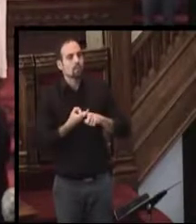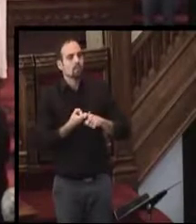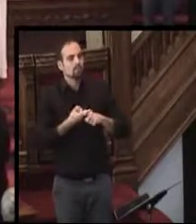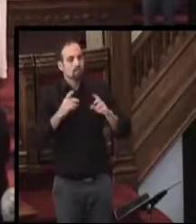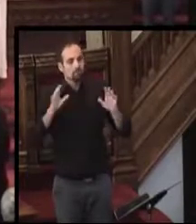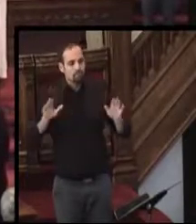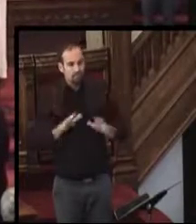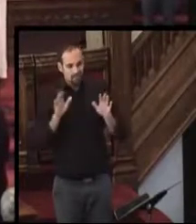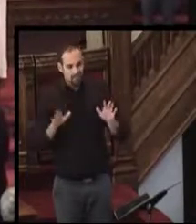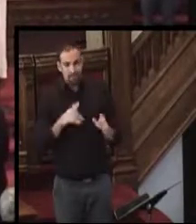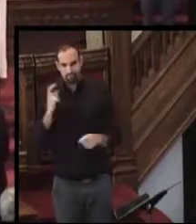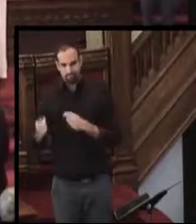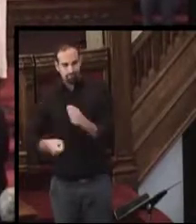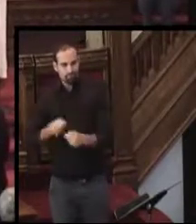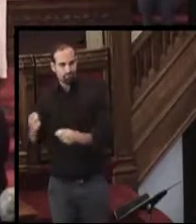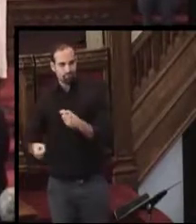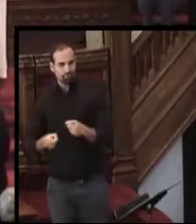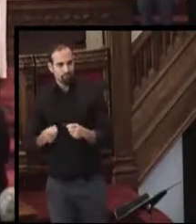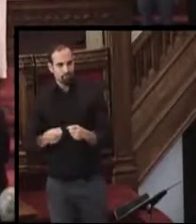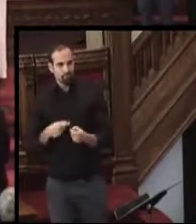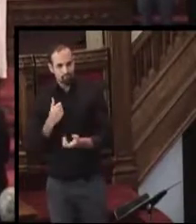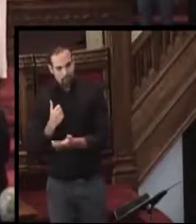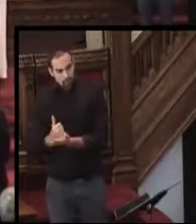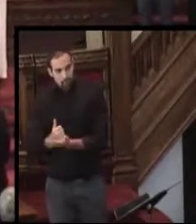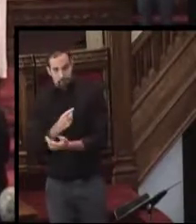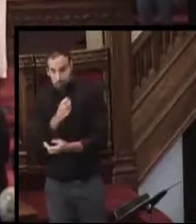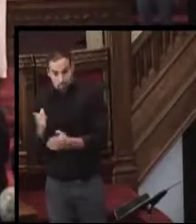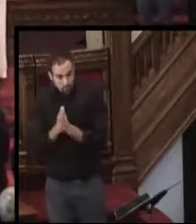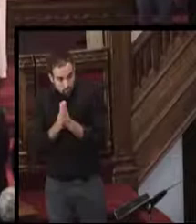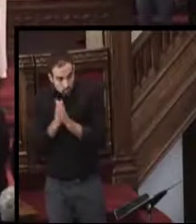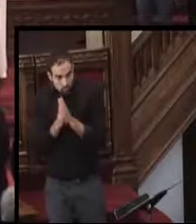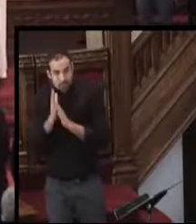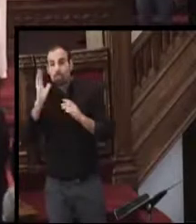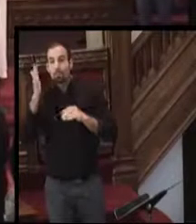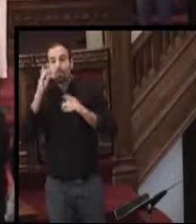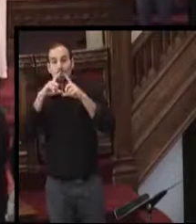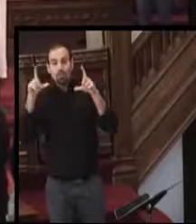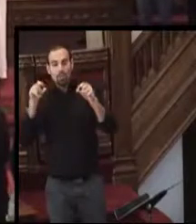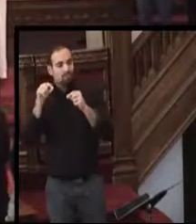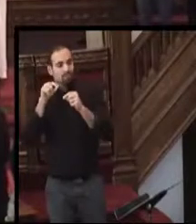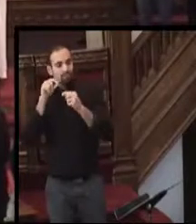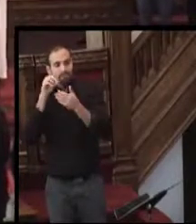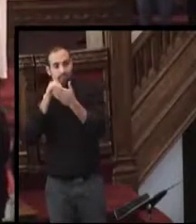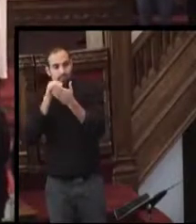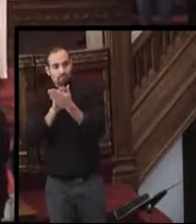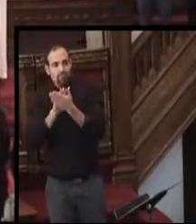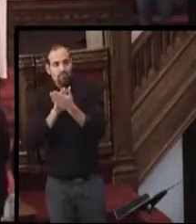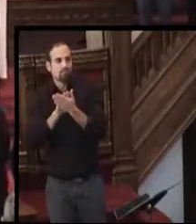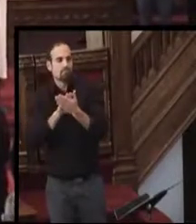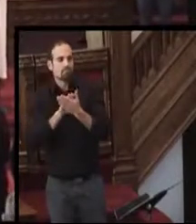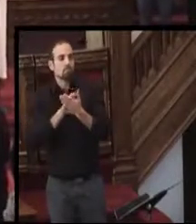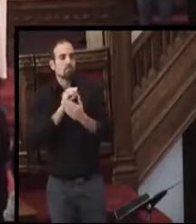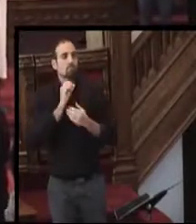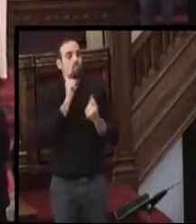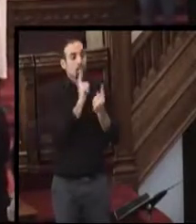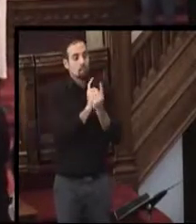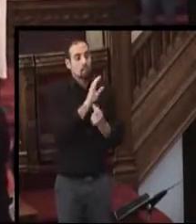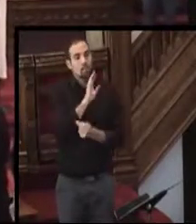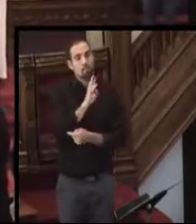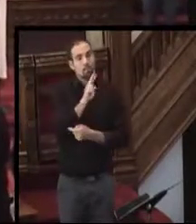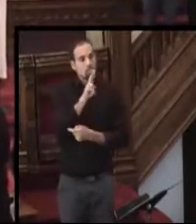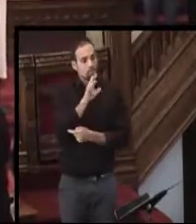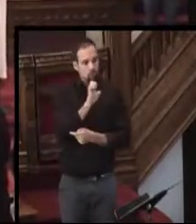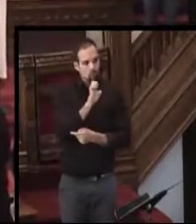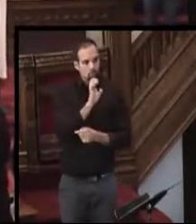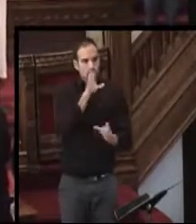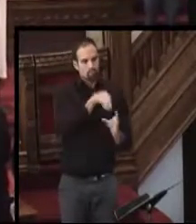that. And if you're interested, write it on your connection card next week or see Kevin or Bruce after the service, and we'll make you a part of that. After every